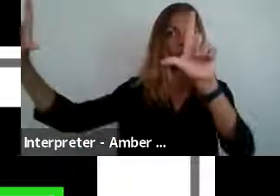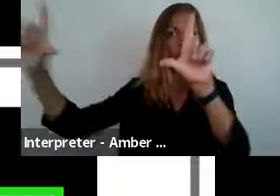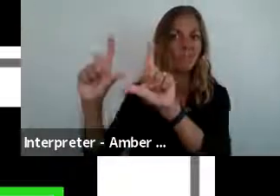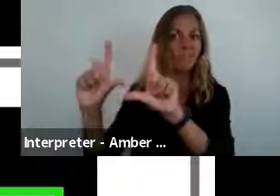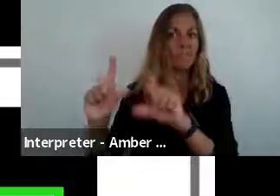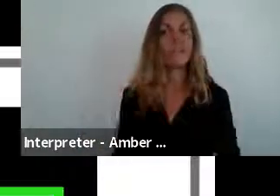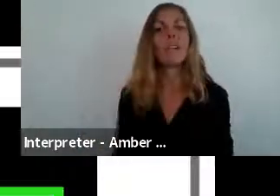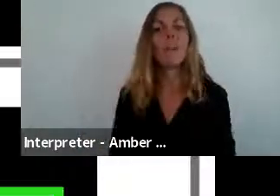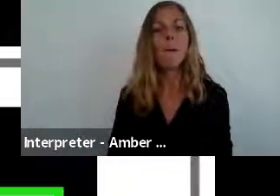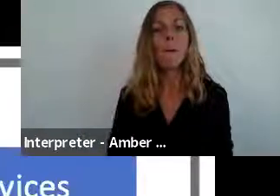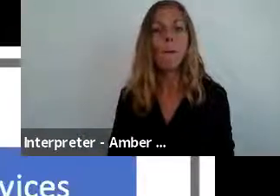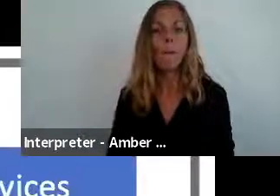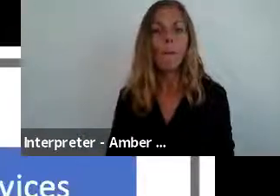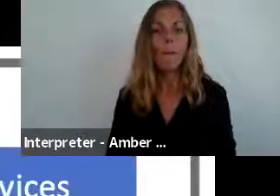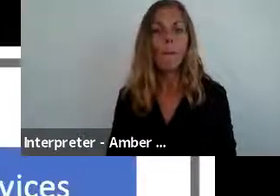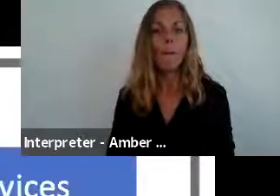narrators bigger or smaller.